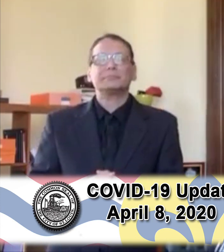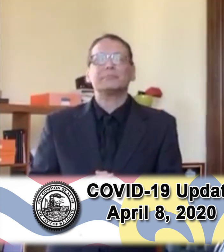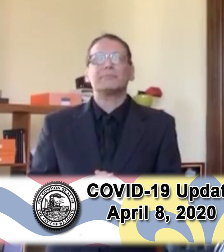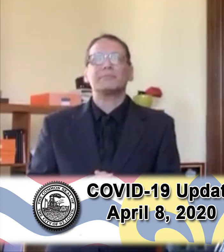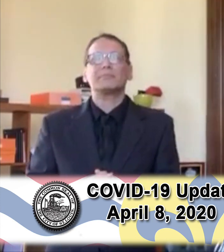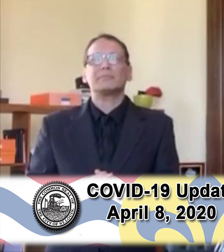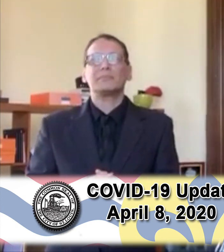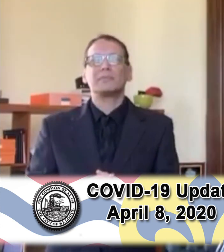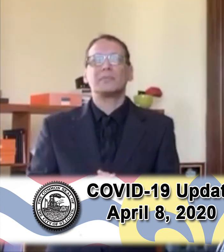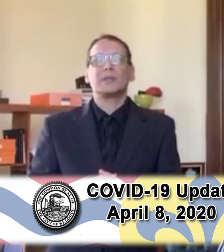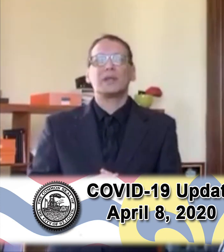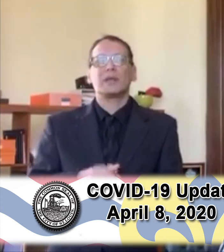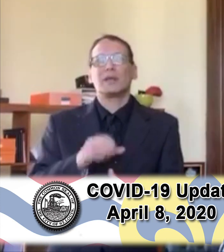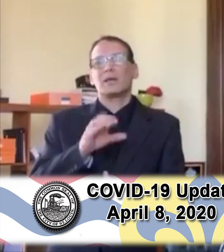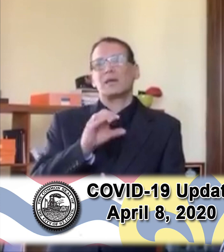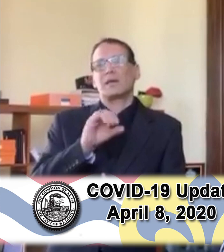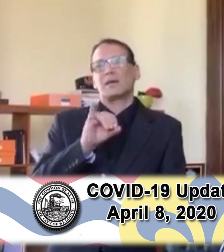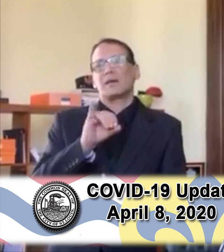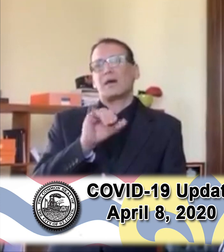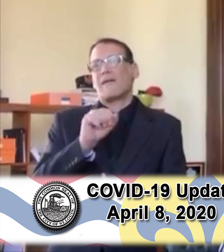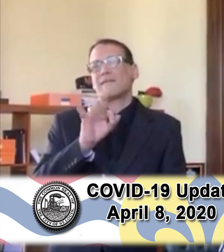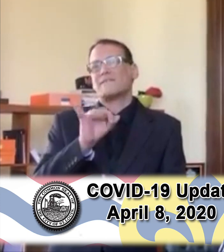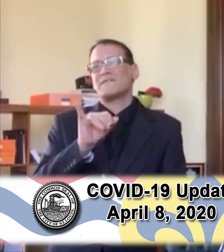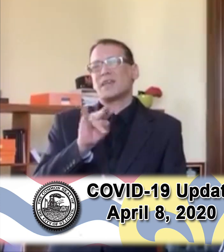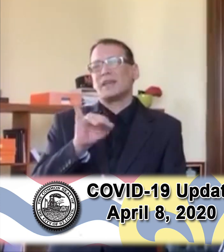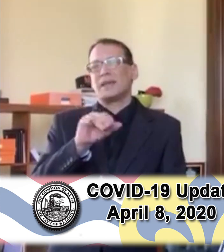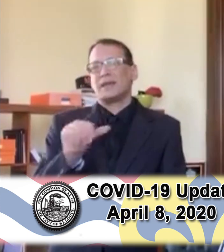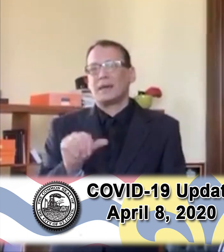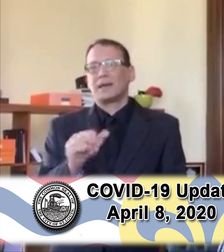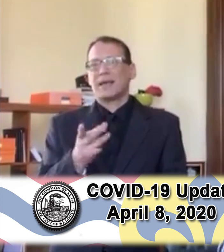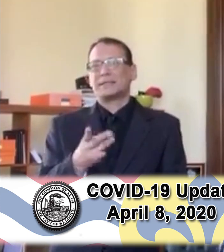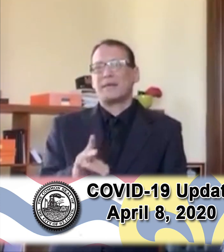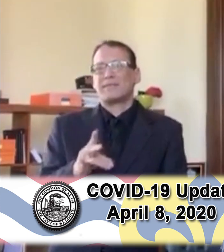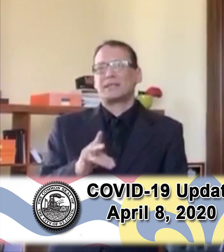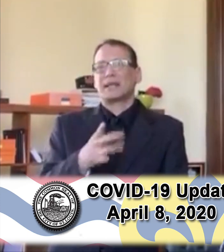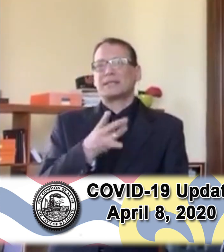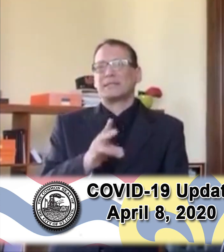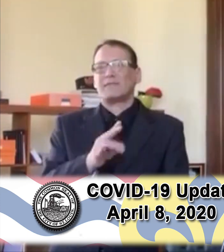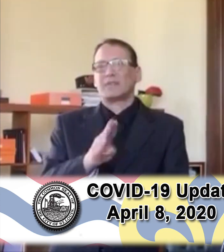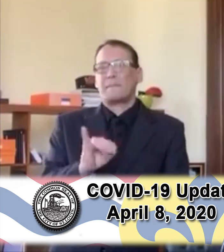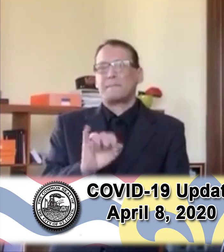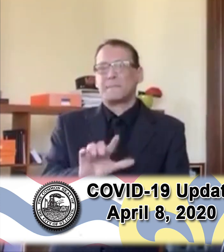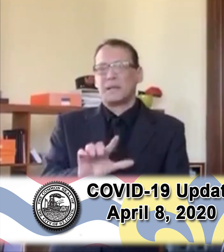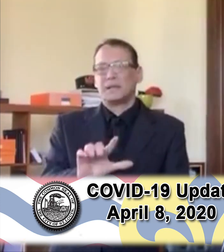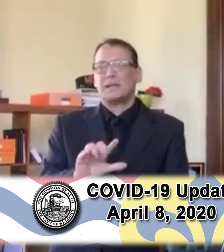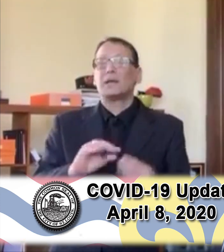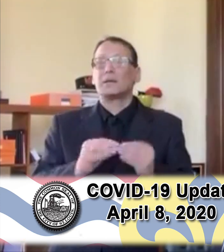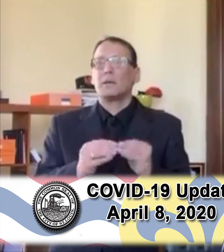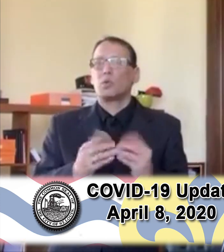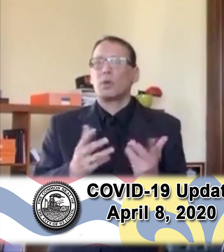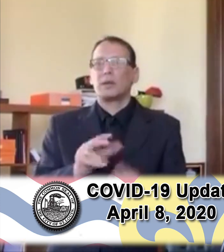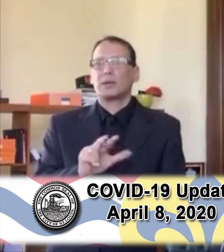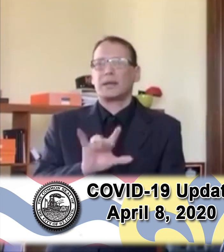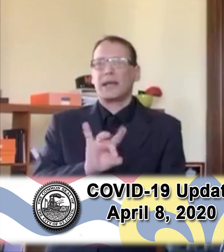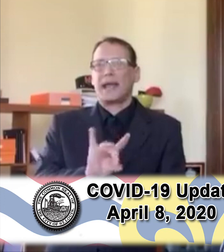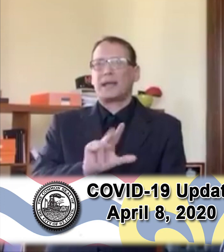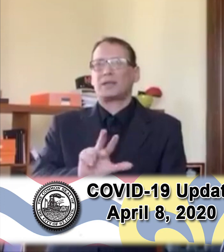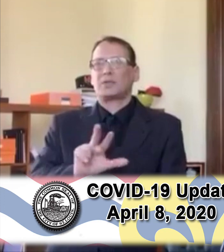there is an Affinia testing site at 1717 Biddle, and the number there is